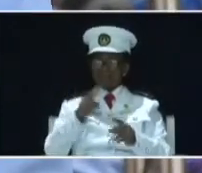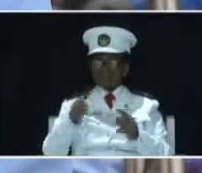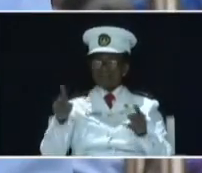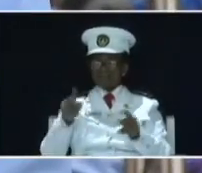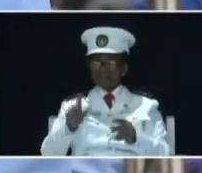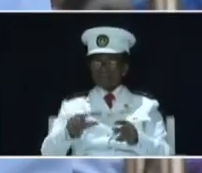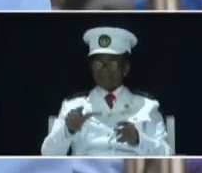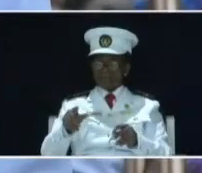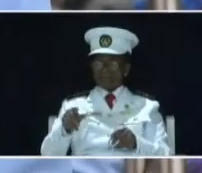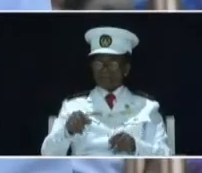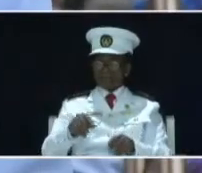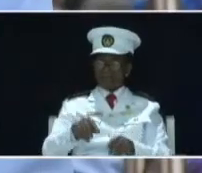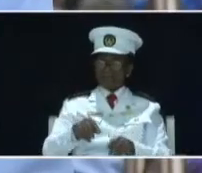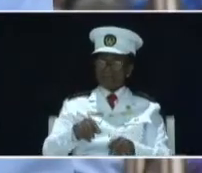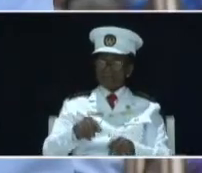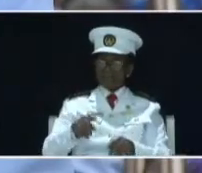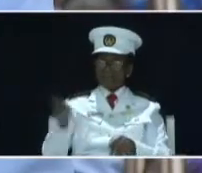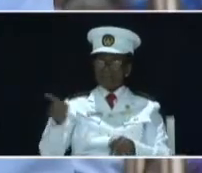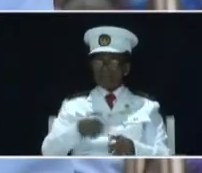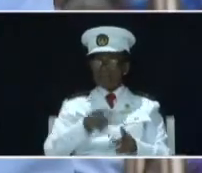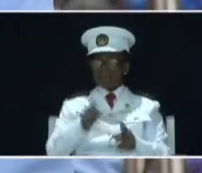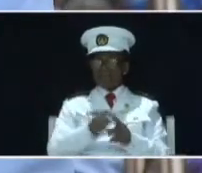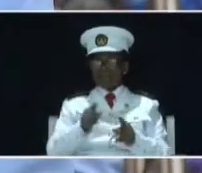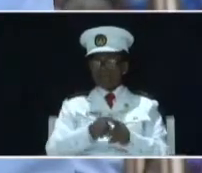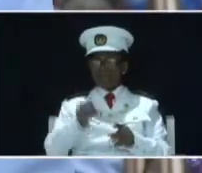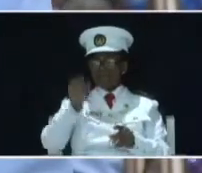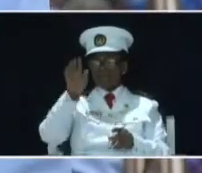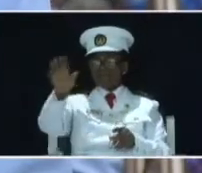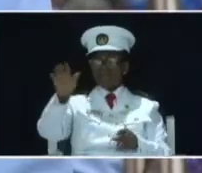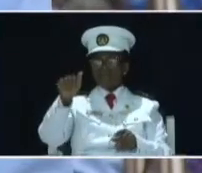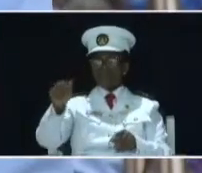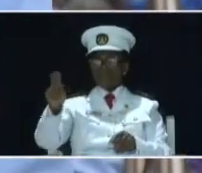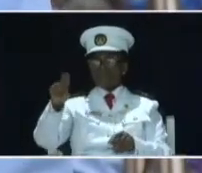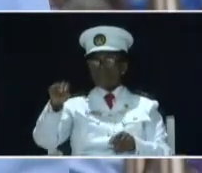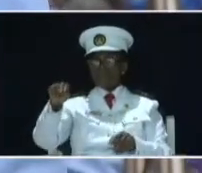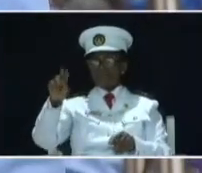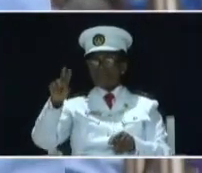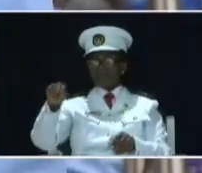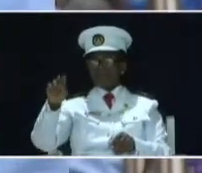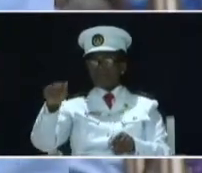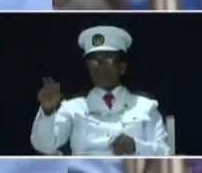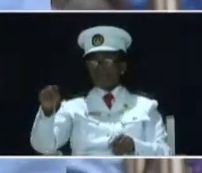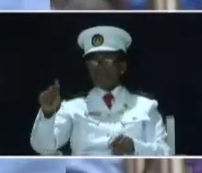Like cleaners and messengers.